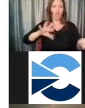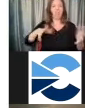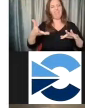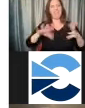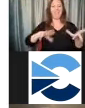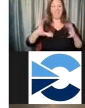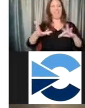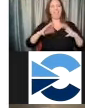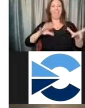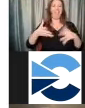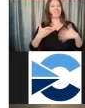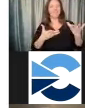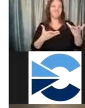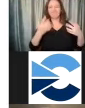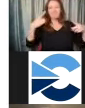haphazardly without any sort of